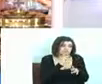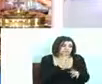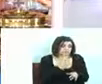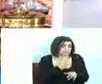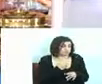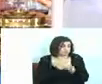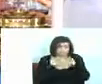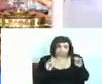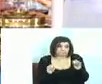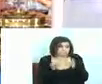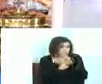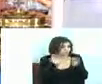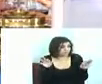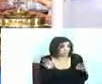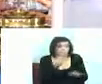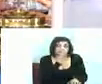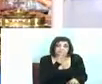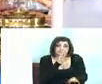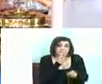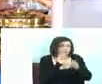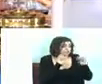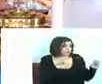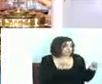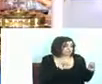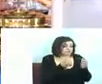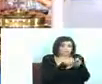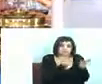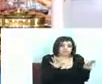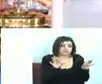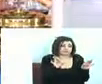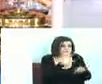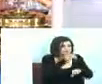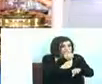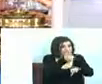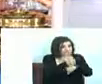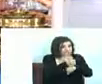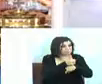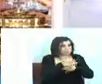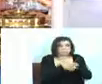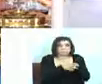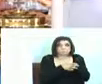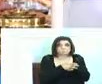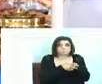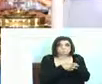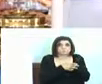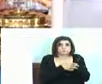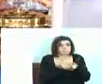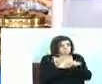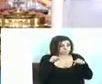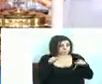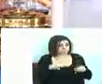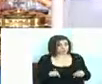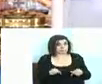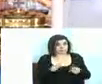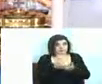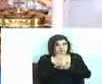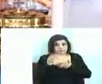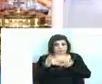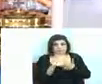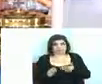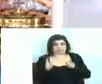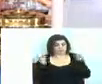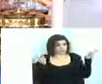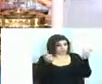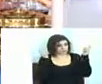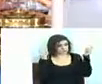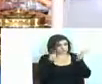There is no freedom of speech. There's no freedom of assembly. And this weekend, they celebrated